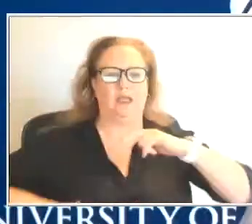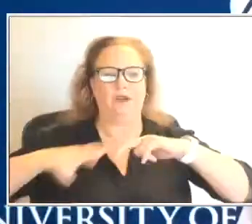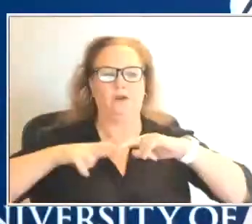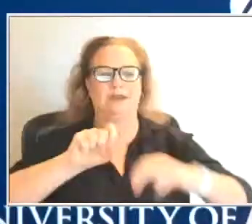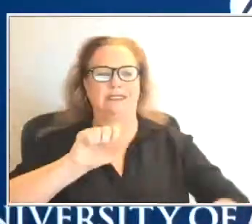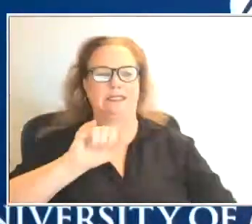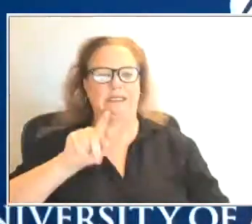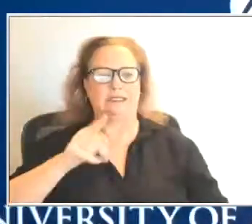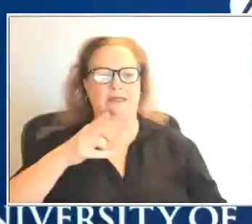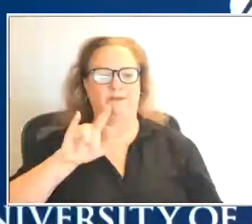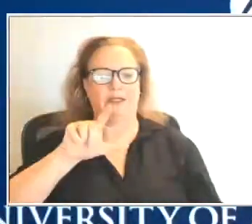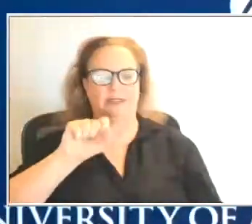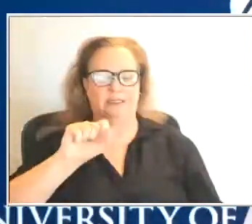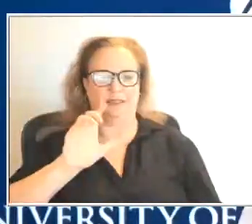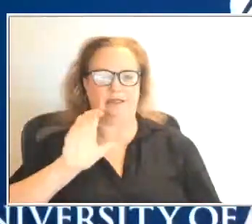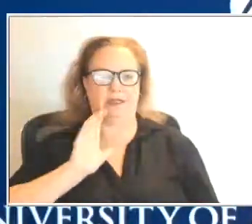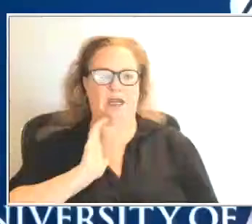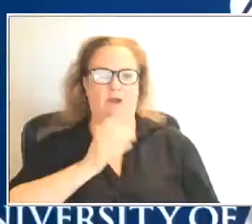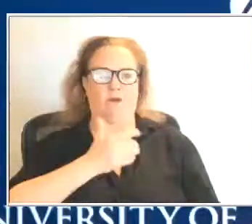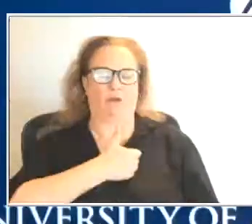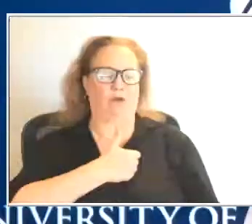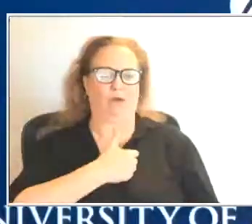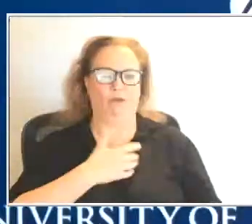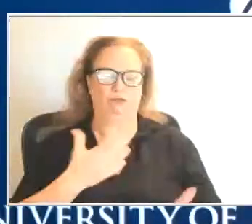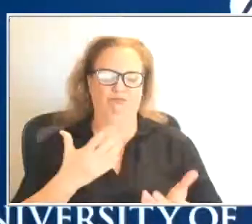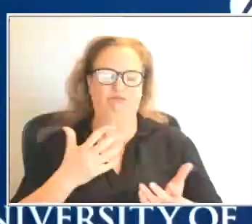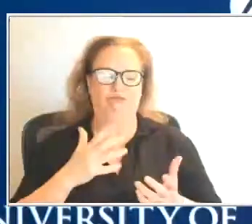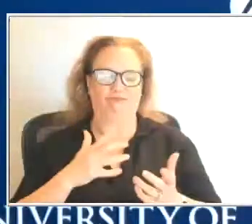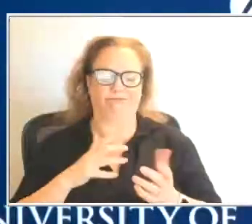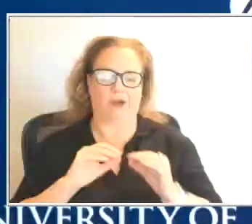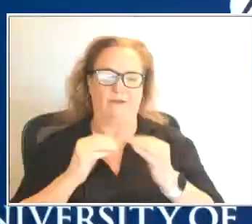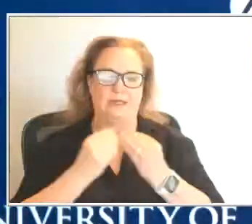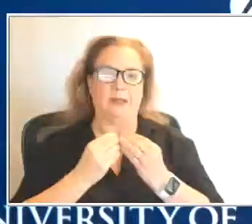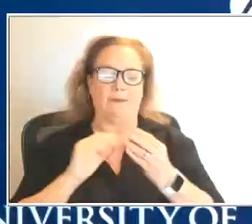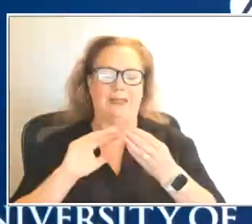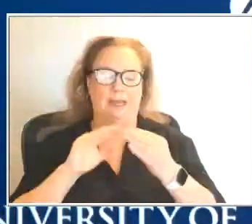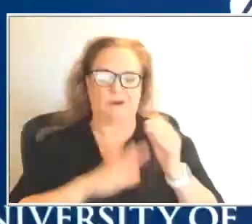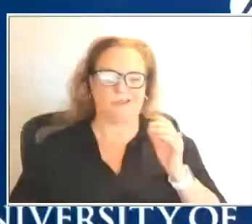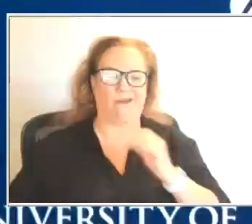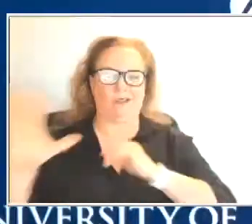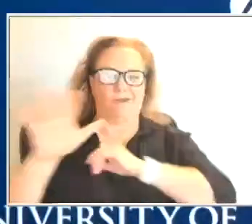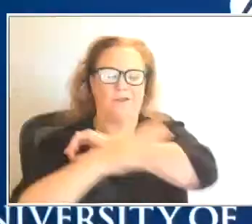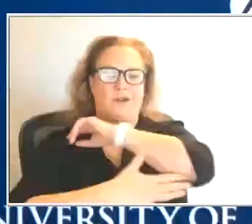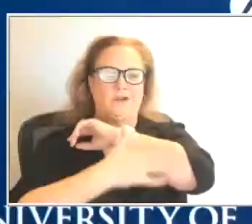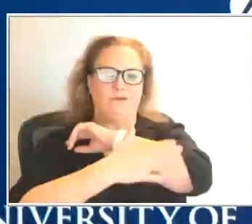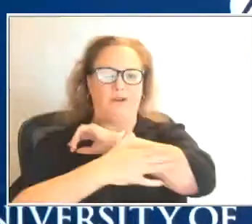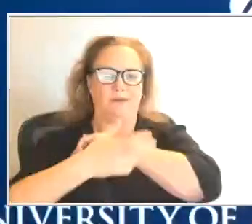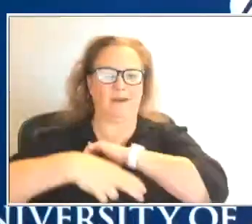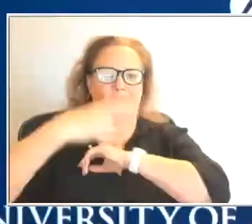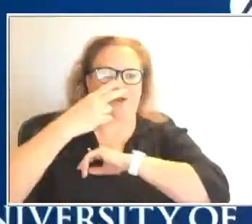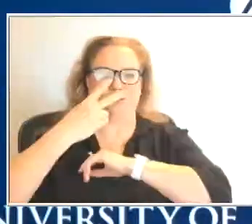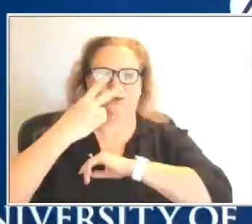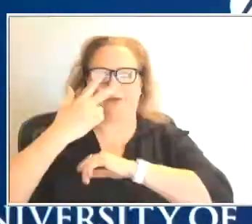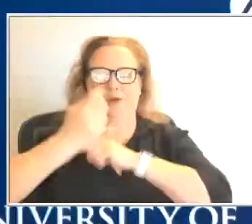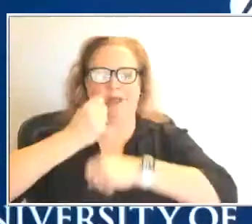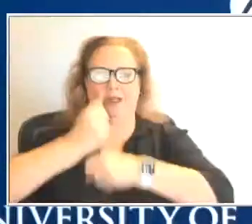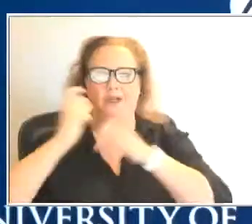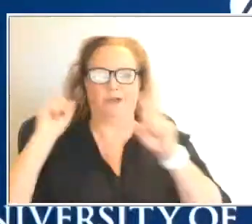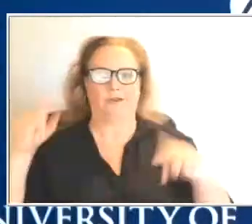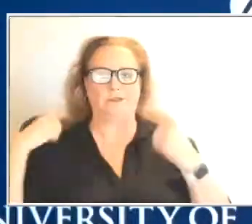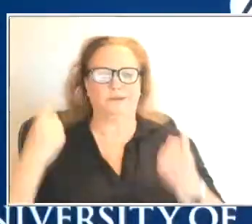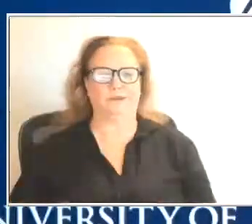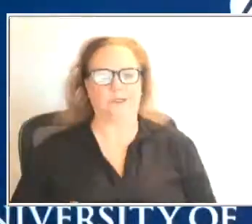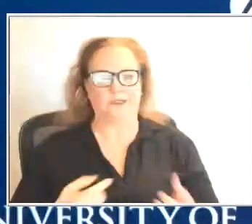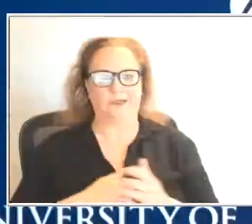in our own practice, but we know around the nation, the numbers have been extremely high the last 2 or 3 years. This